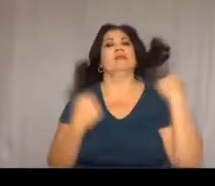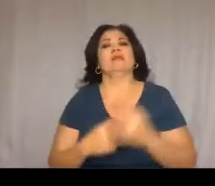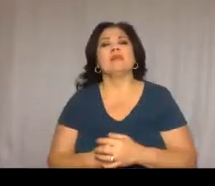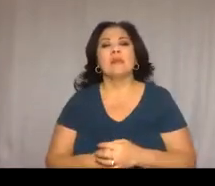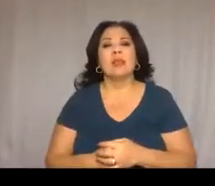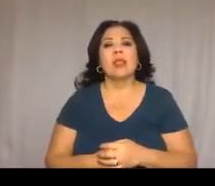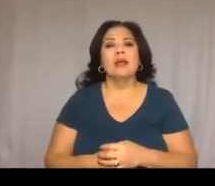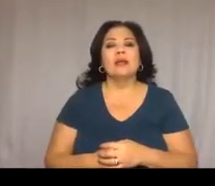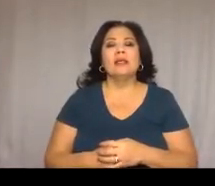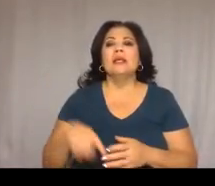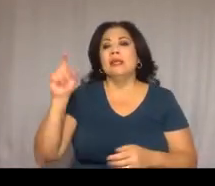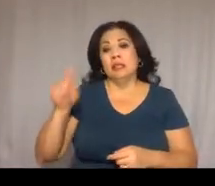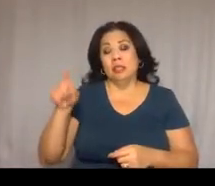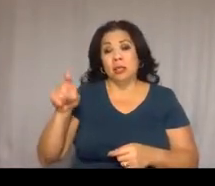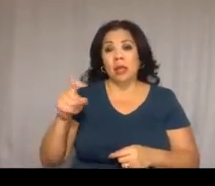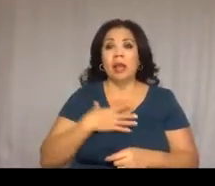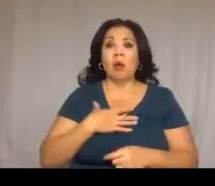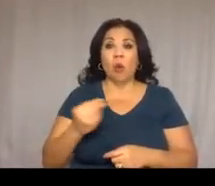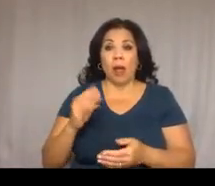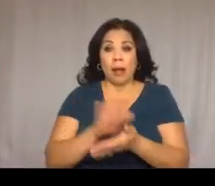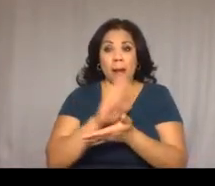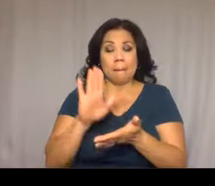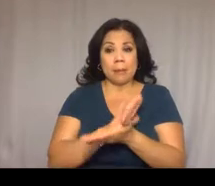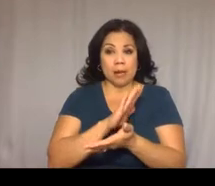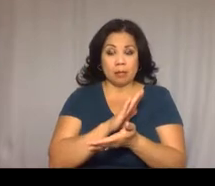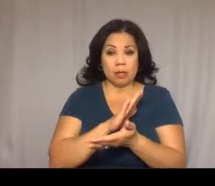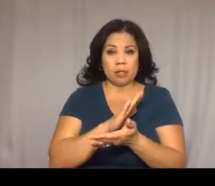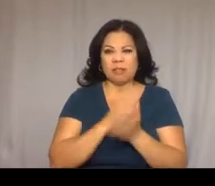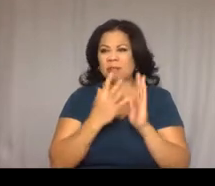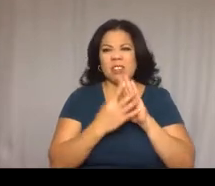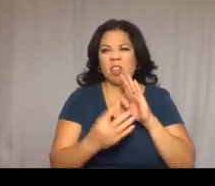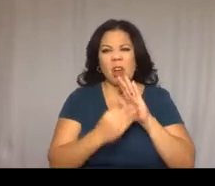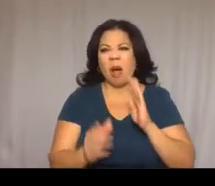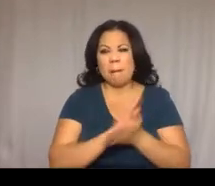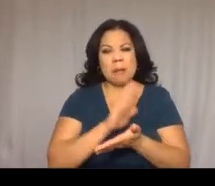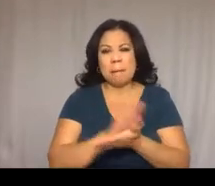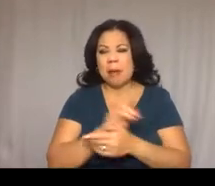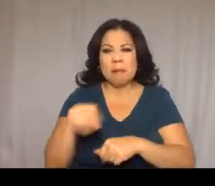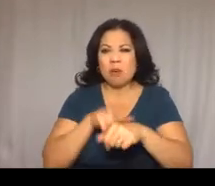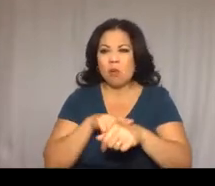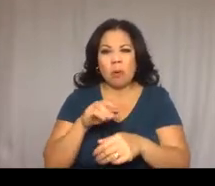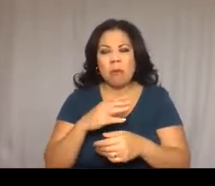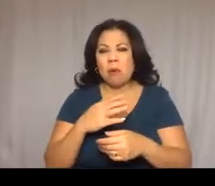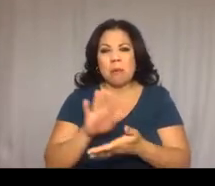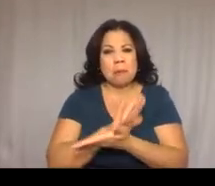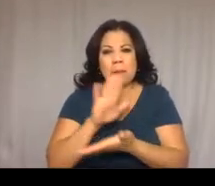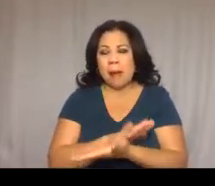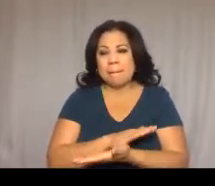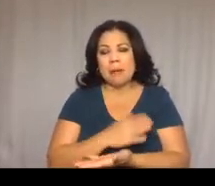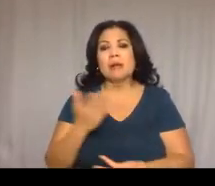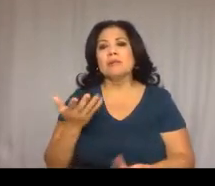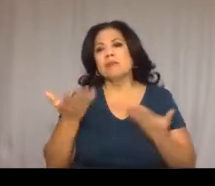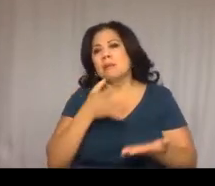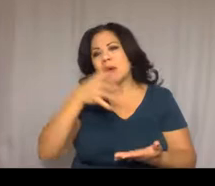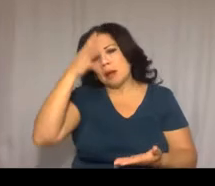here, you're going to need a piece of white paper. This is just copy paper. Maybe mom and dad have it in their computer. And if you